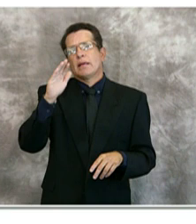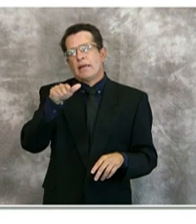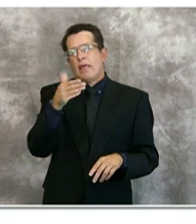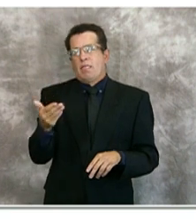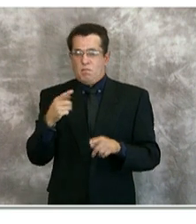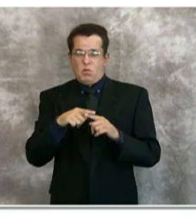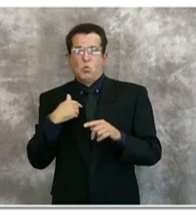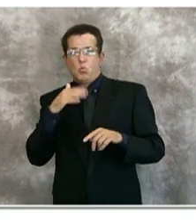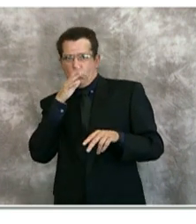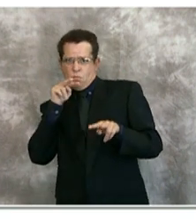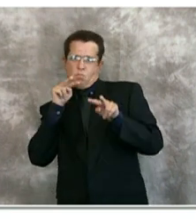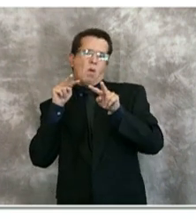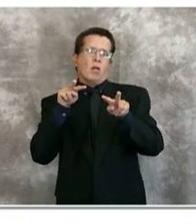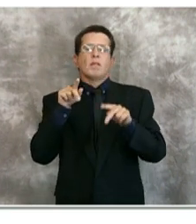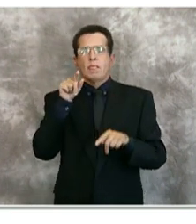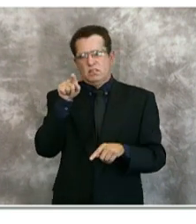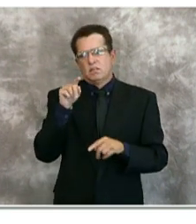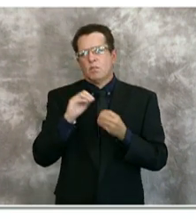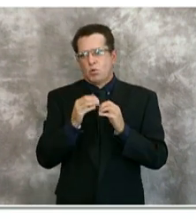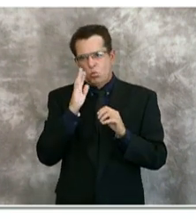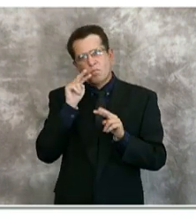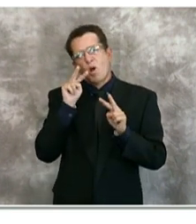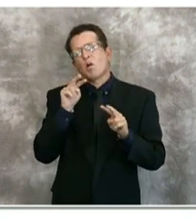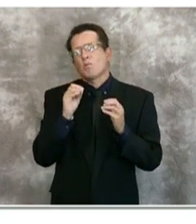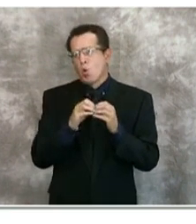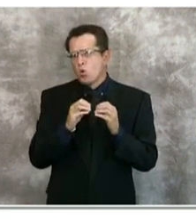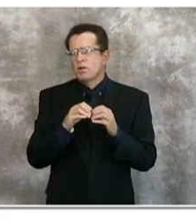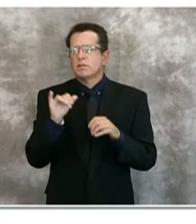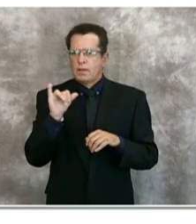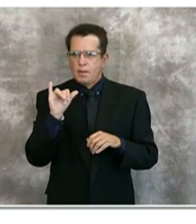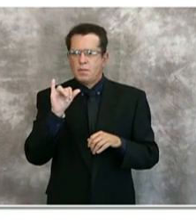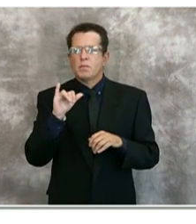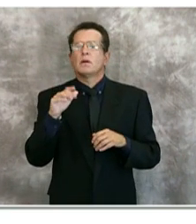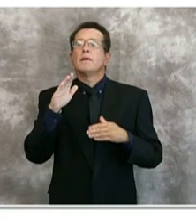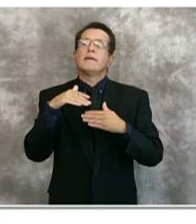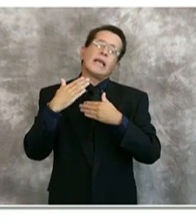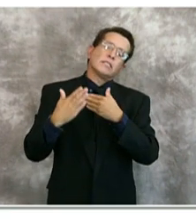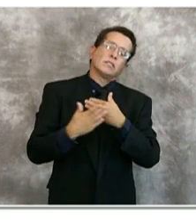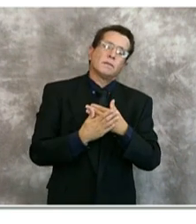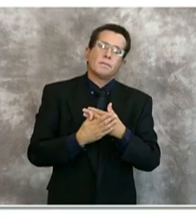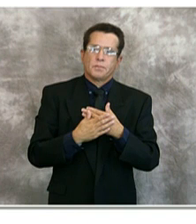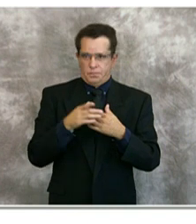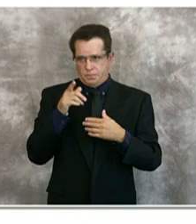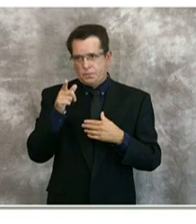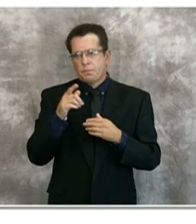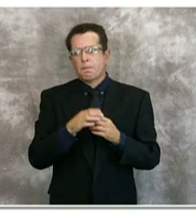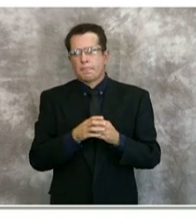we will continue to monitor this. In the next slide,